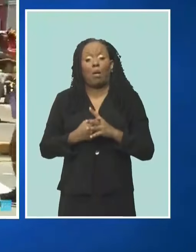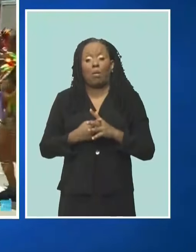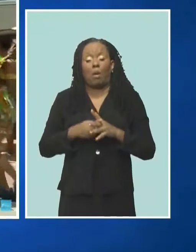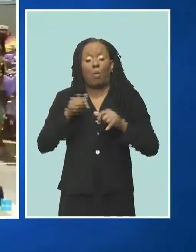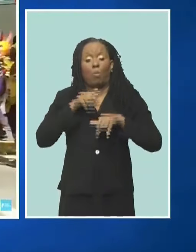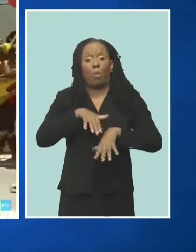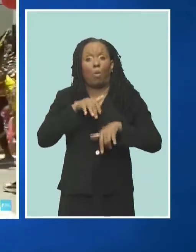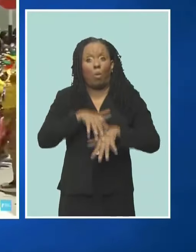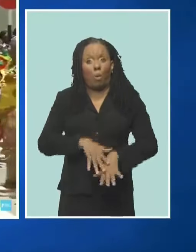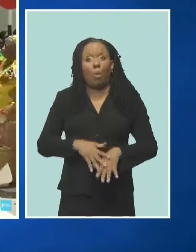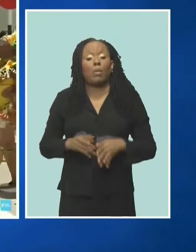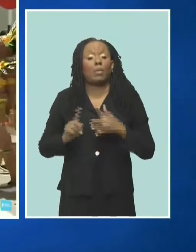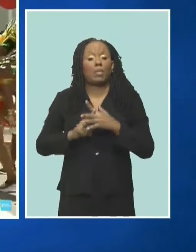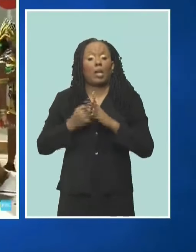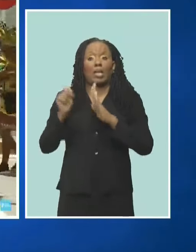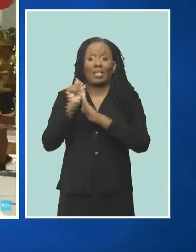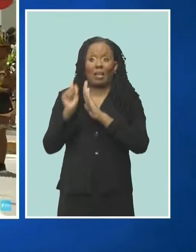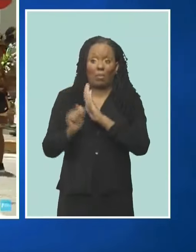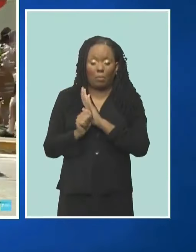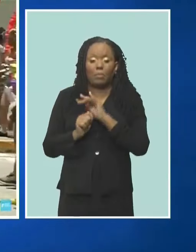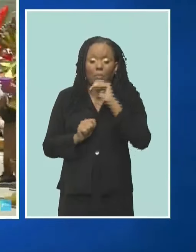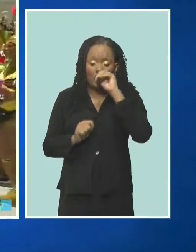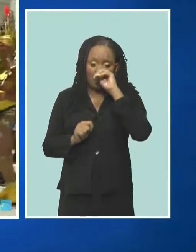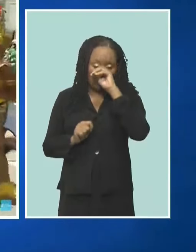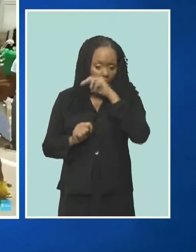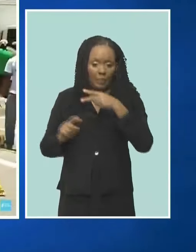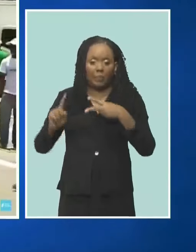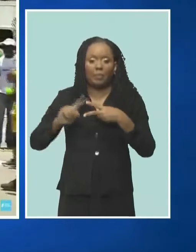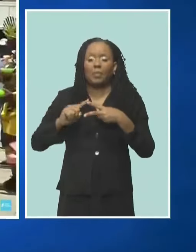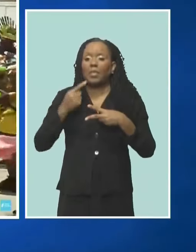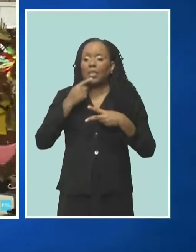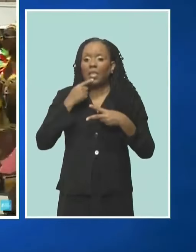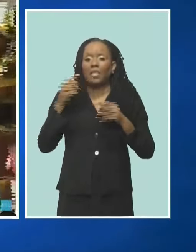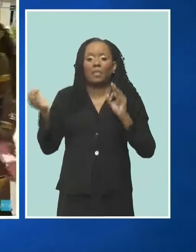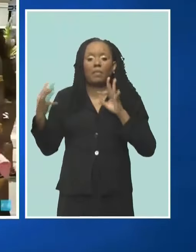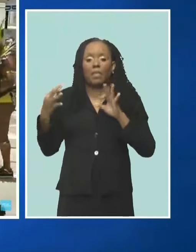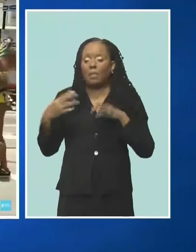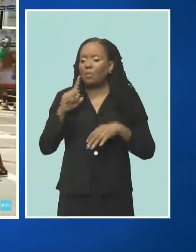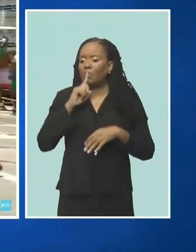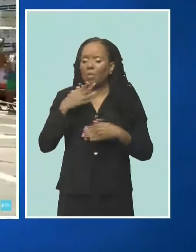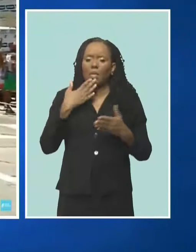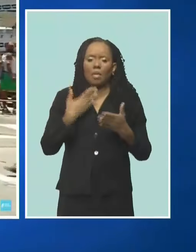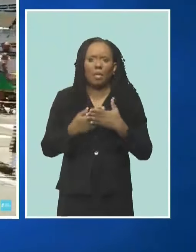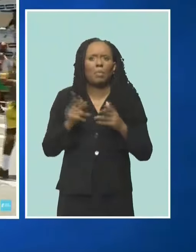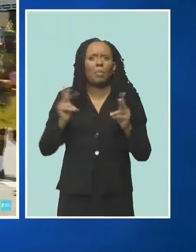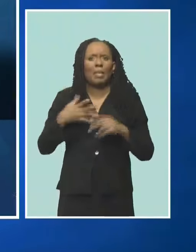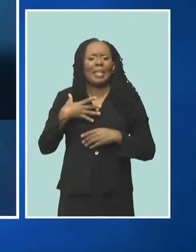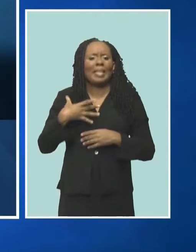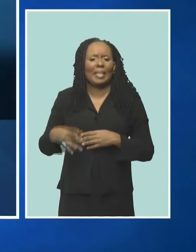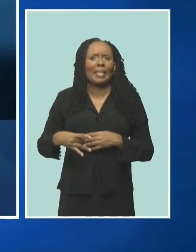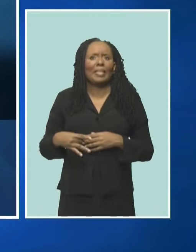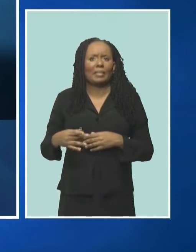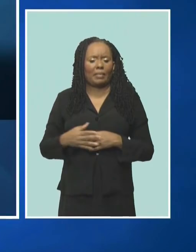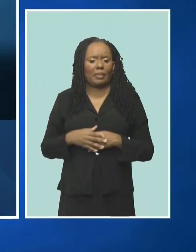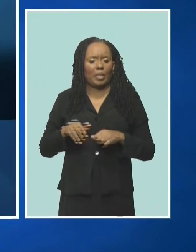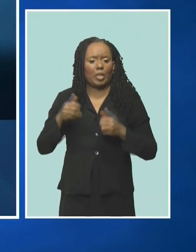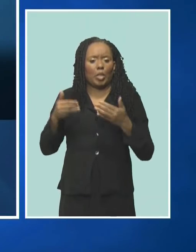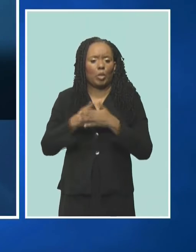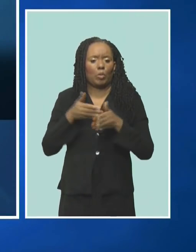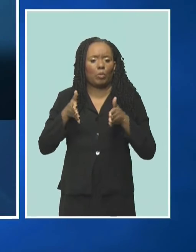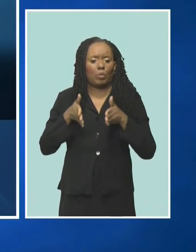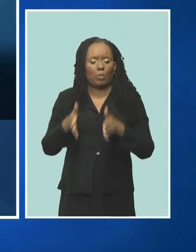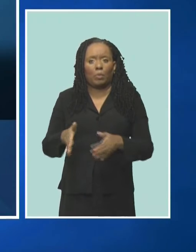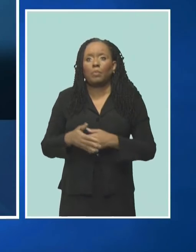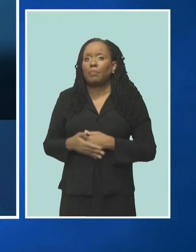helipad car park in Bridgetown. Ms. West says the feedback from masqueraders has been positive. I spoke to a good few of my